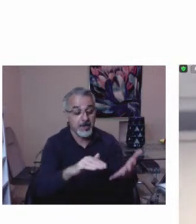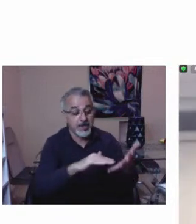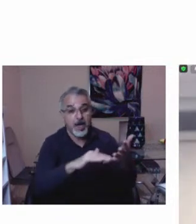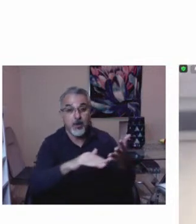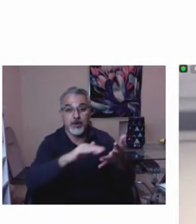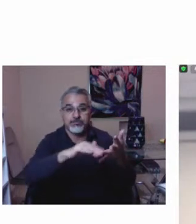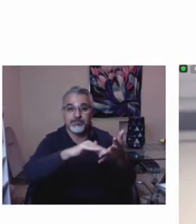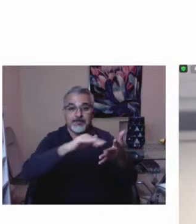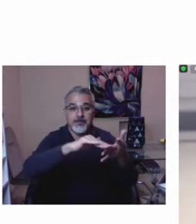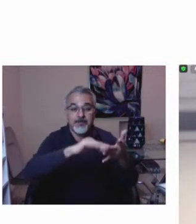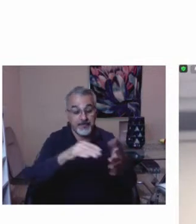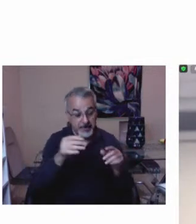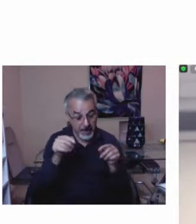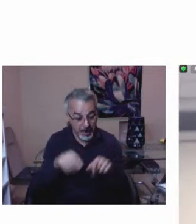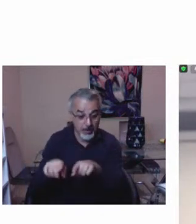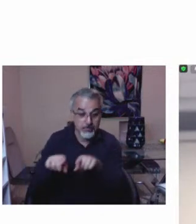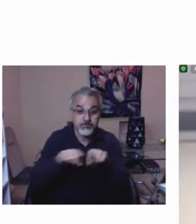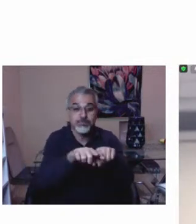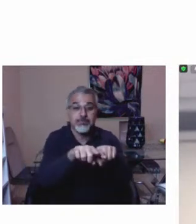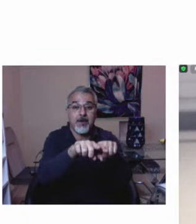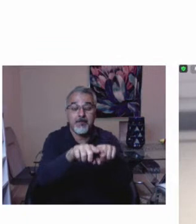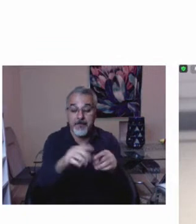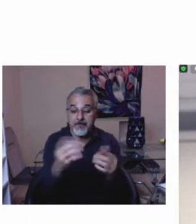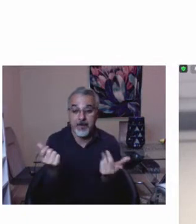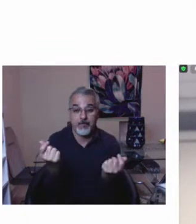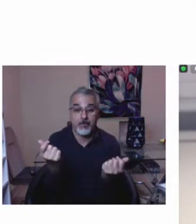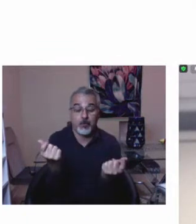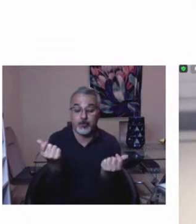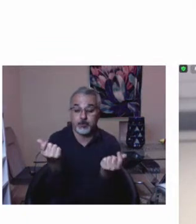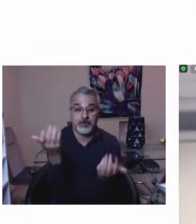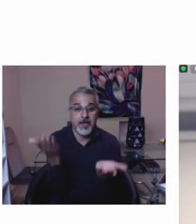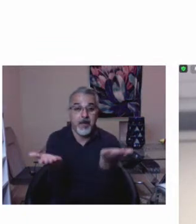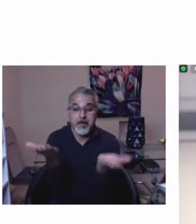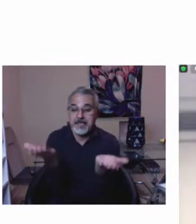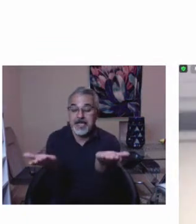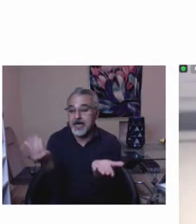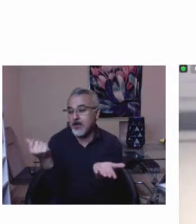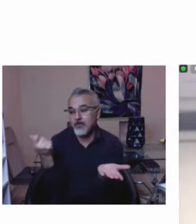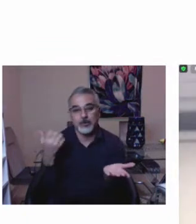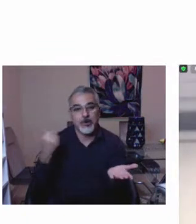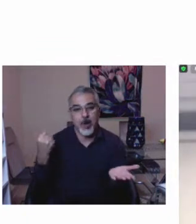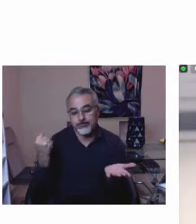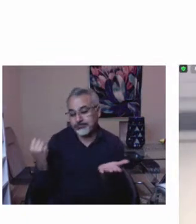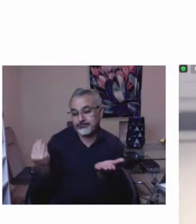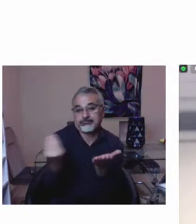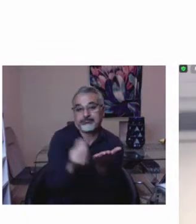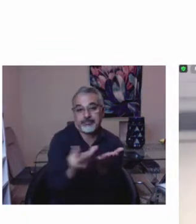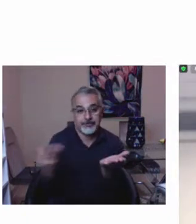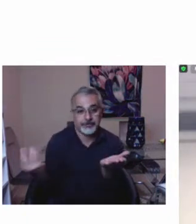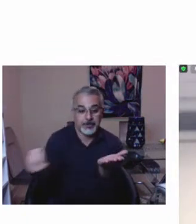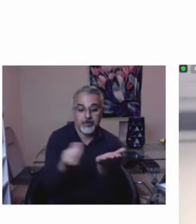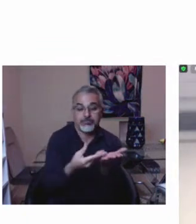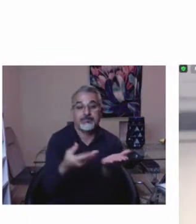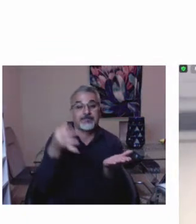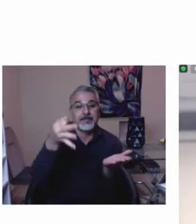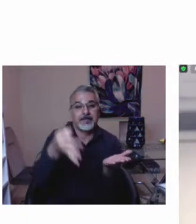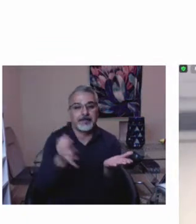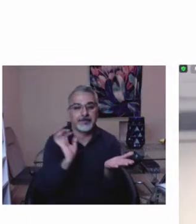for the implementation of the YPS agenda goes along with an appropriate budget, and that